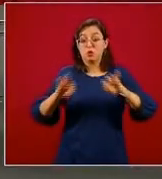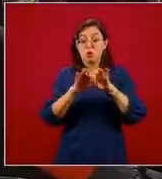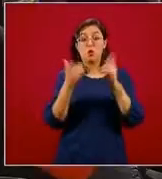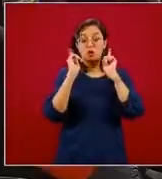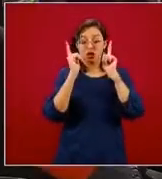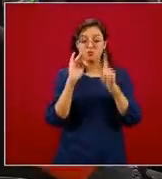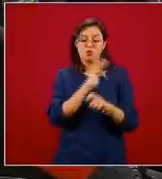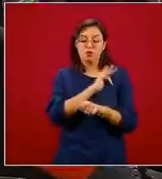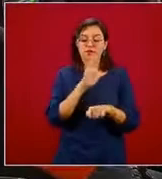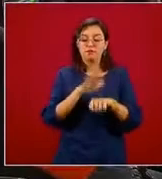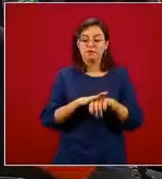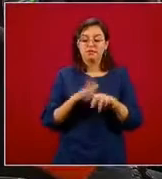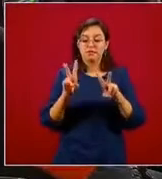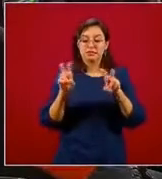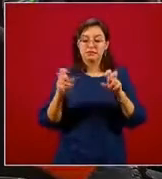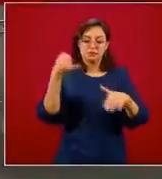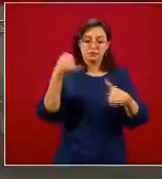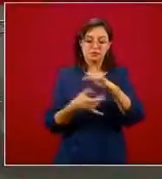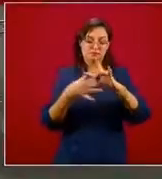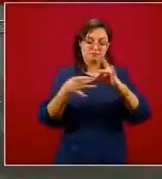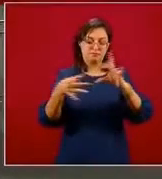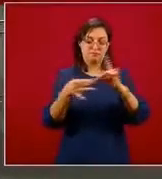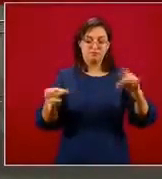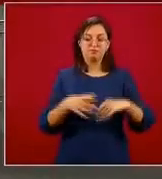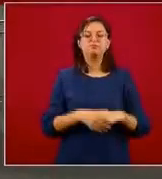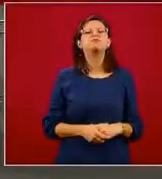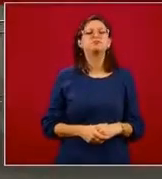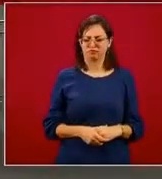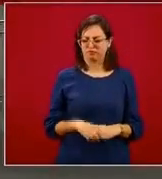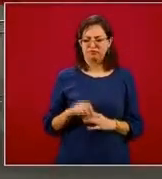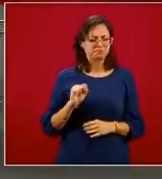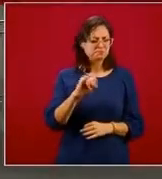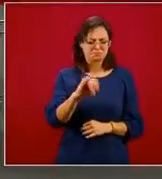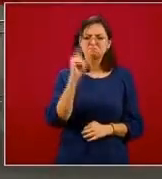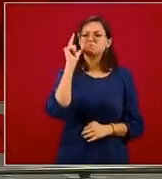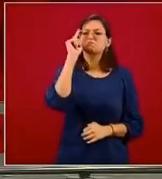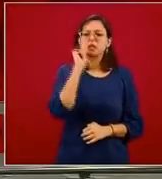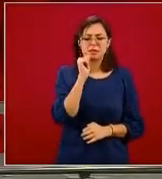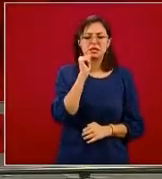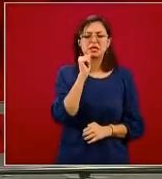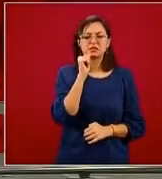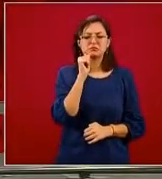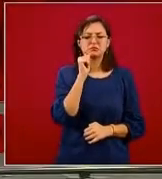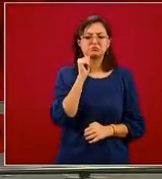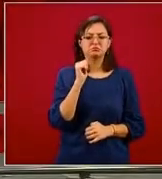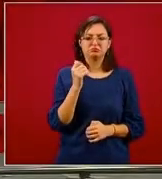please, para maybe you poder could subir make a ese tema. space in Gracias. your agenda Muchas to gracias. explain Mañana herd mismo, immunity to us. Tomorrow. para que yo